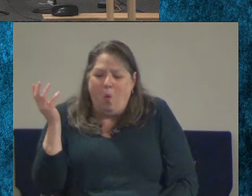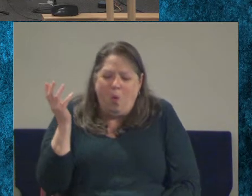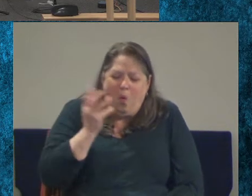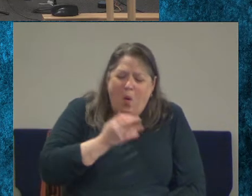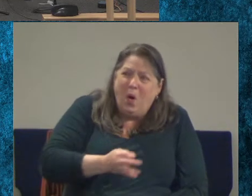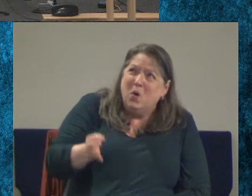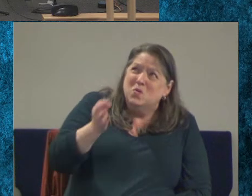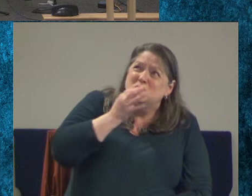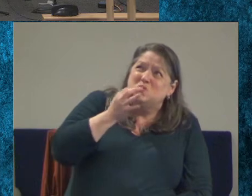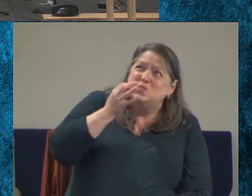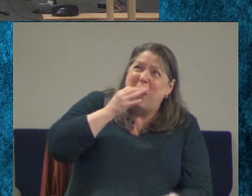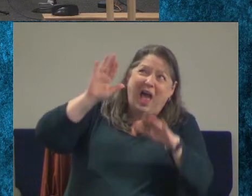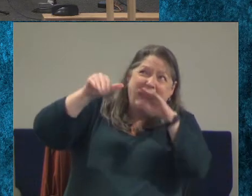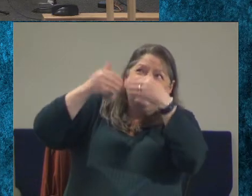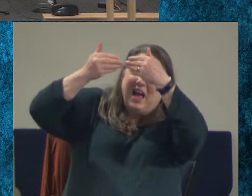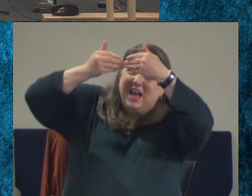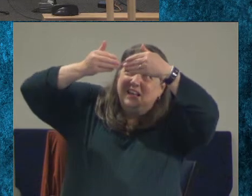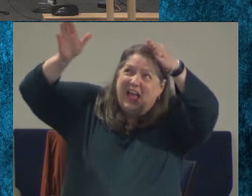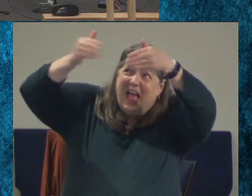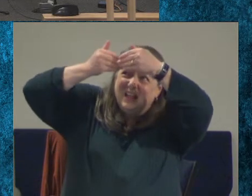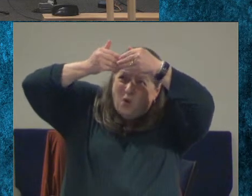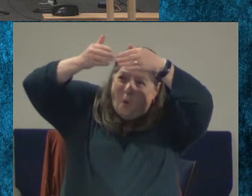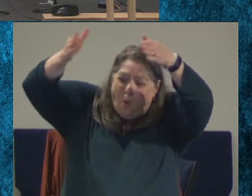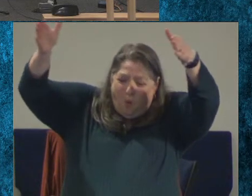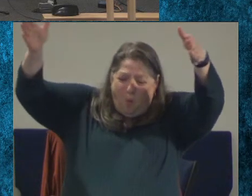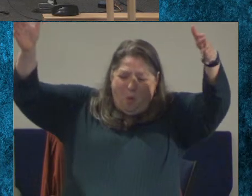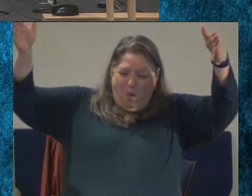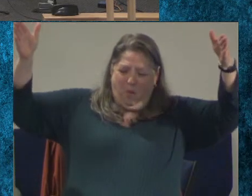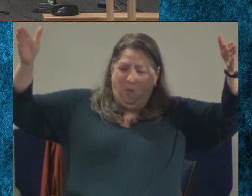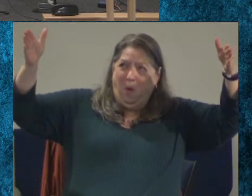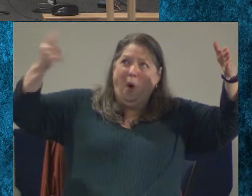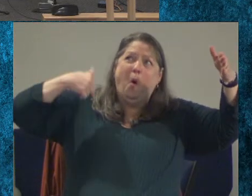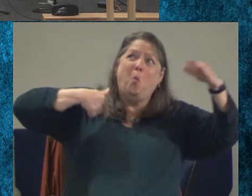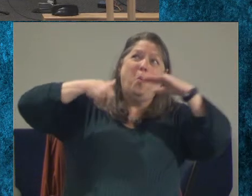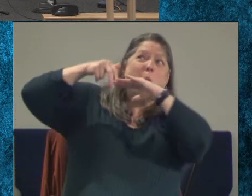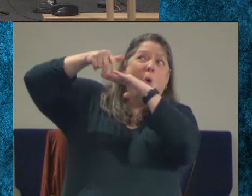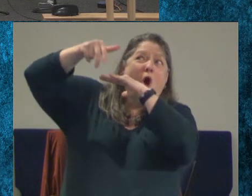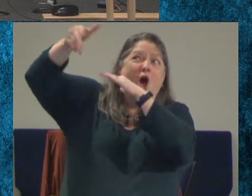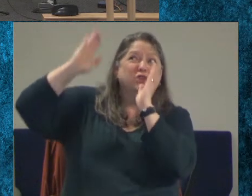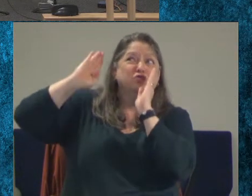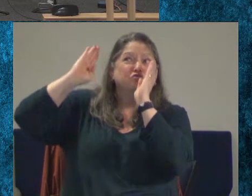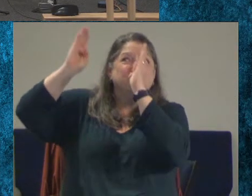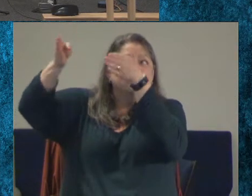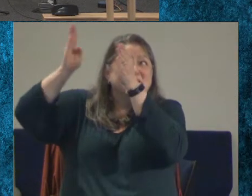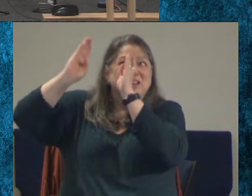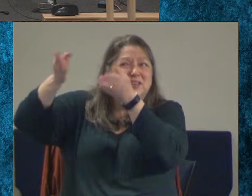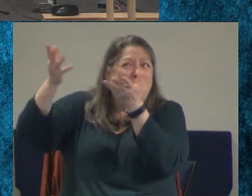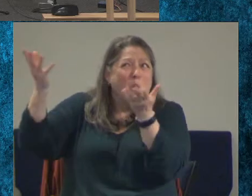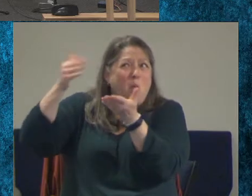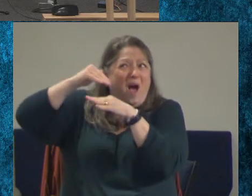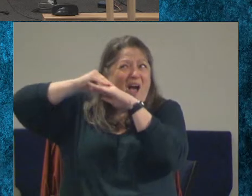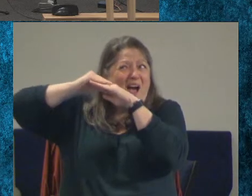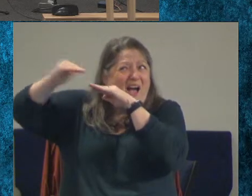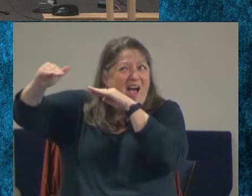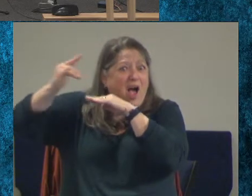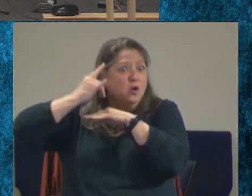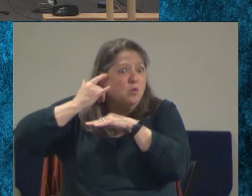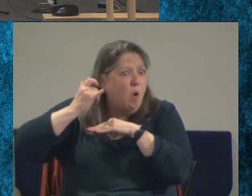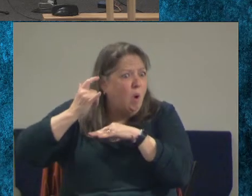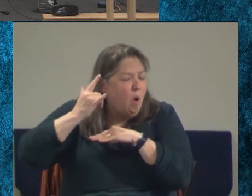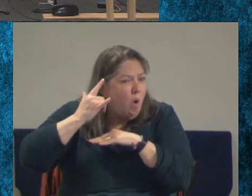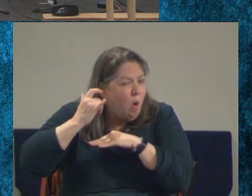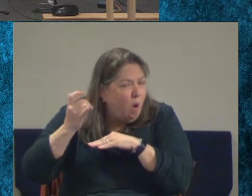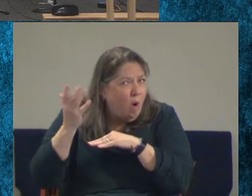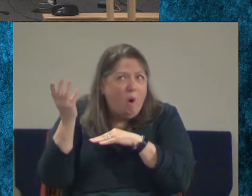Soon the pearly gates will open, we shall tread the streets of gold. When